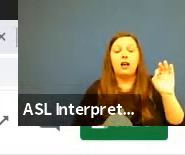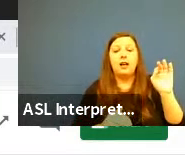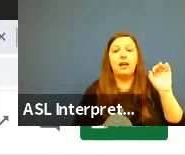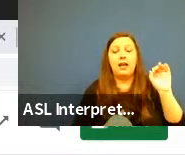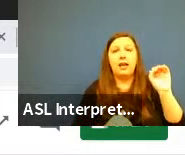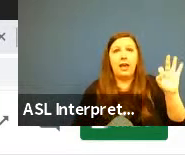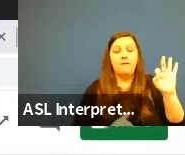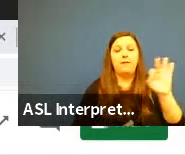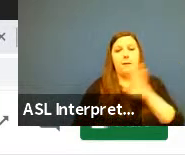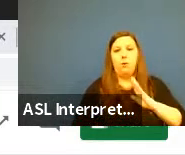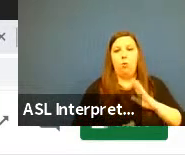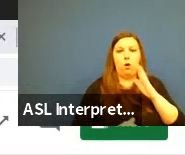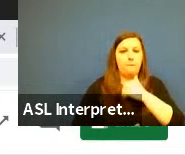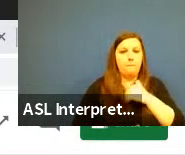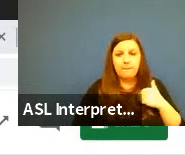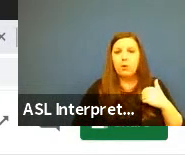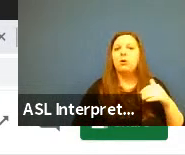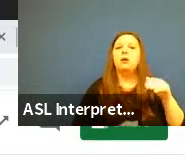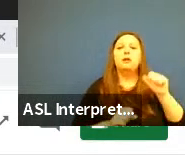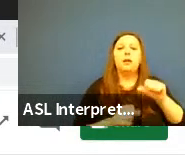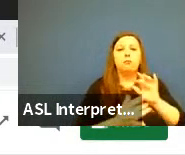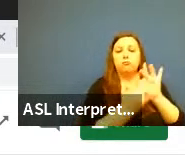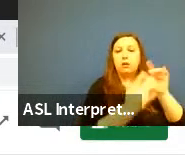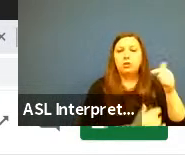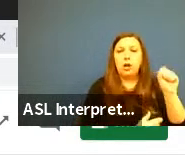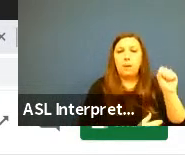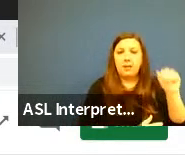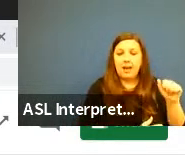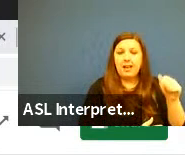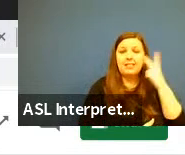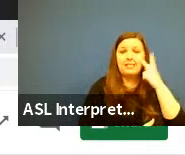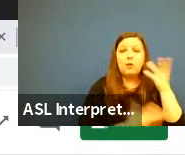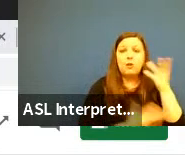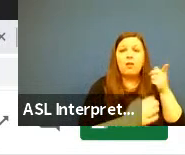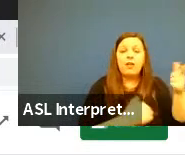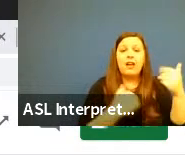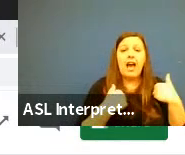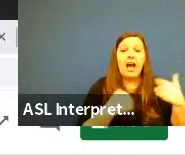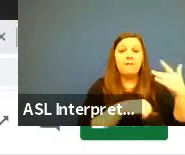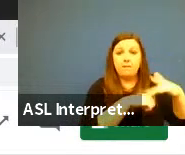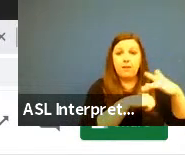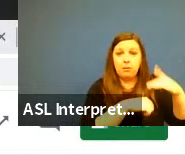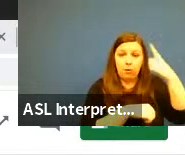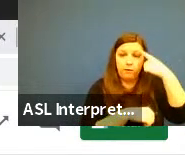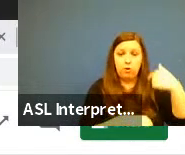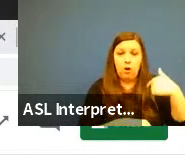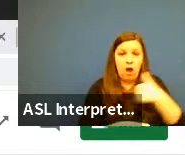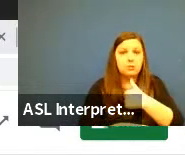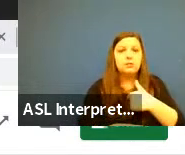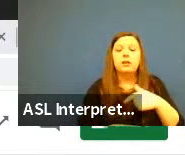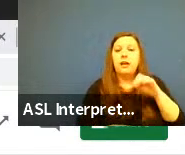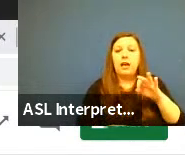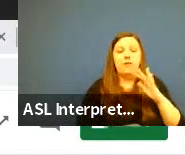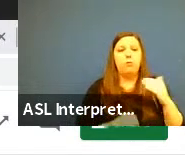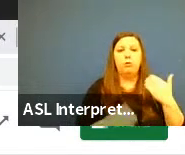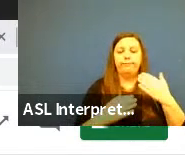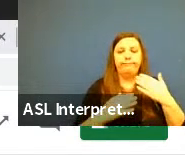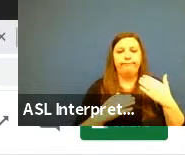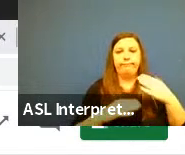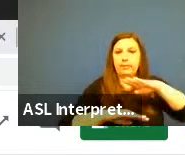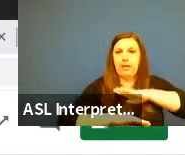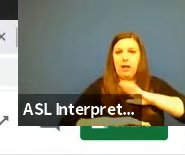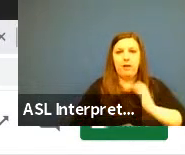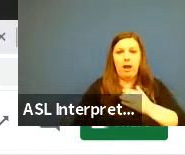they can bring to us if that meets our needs in terms of resources, and I mean human as well as capital resources, then that's it,